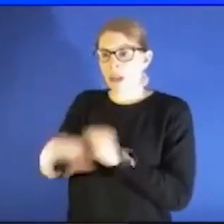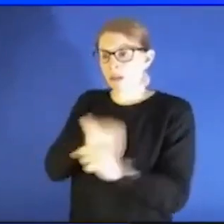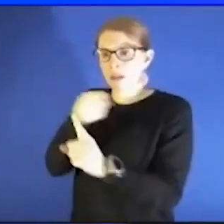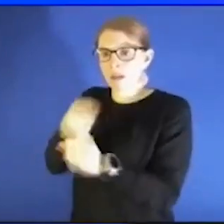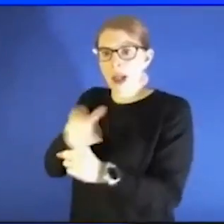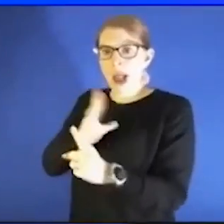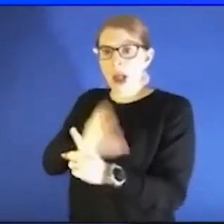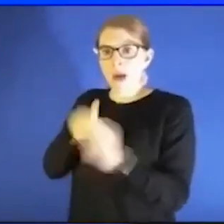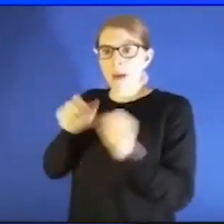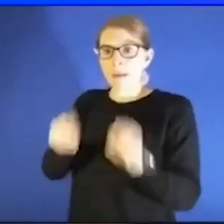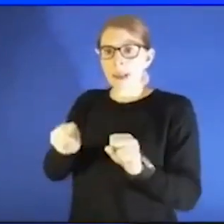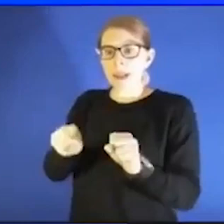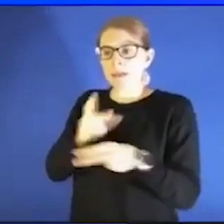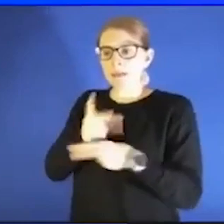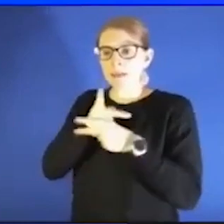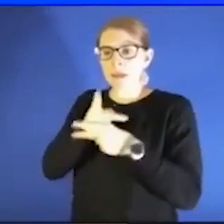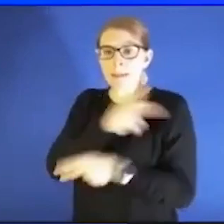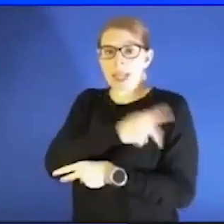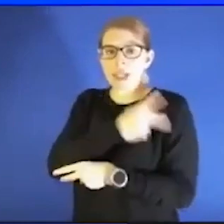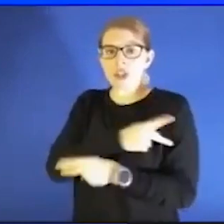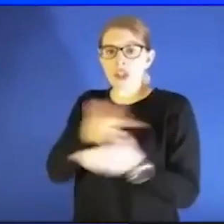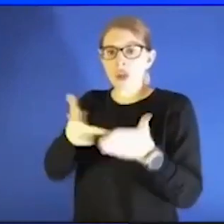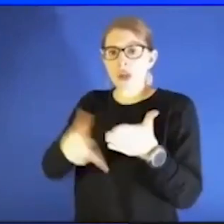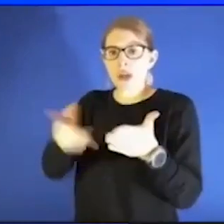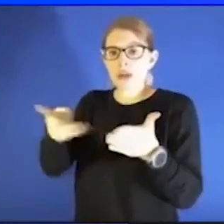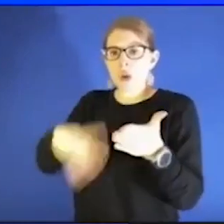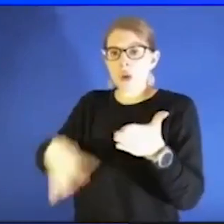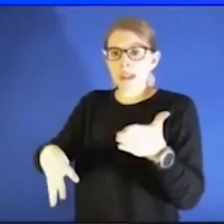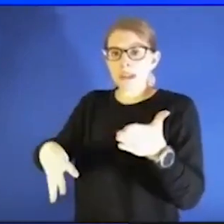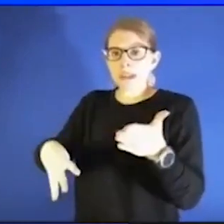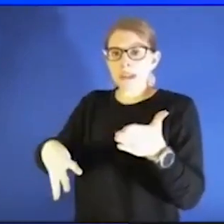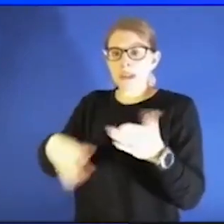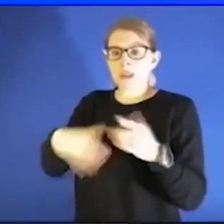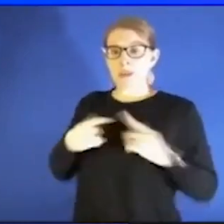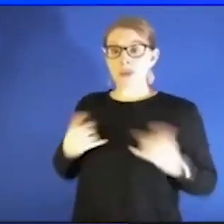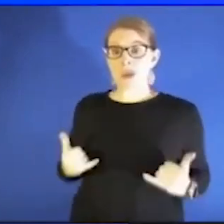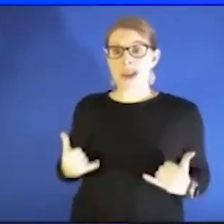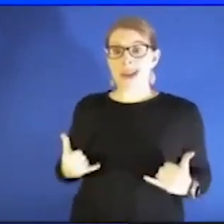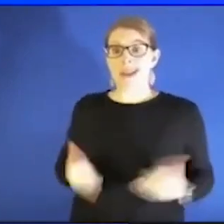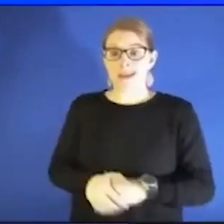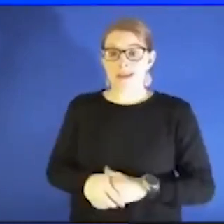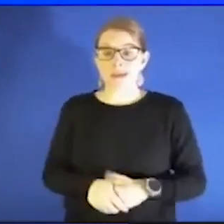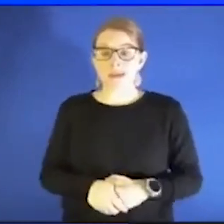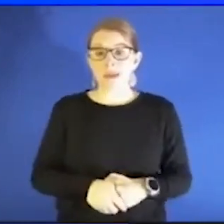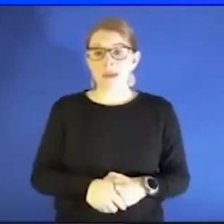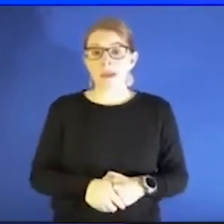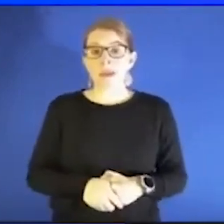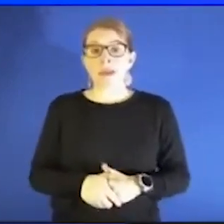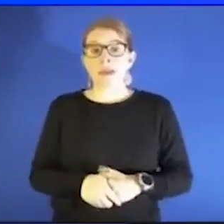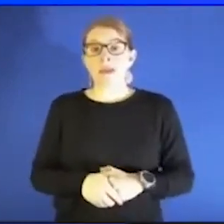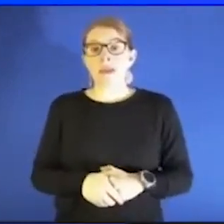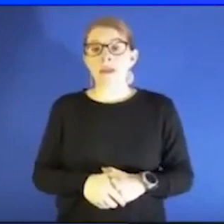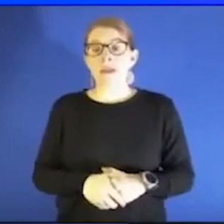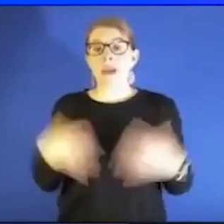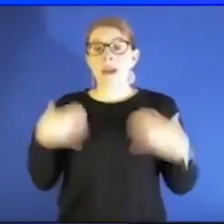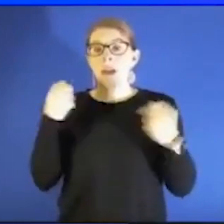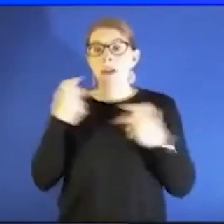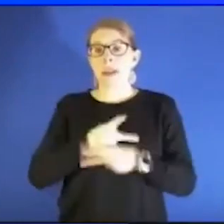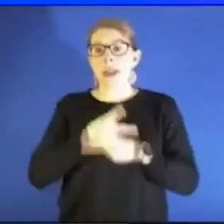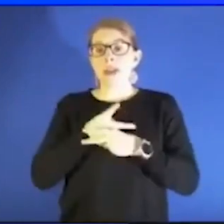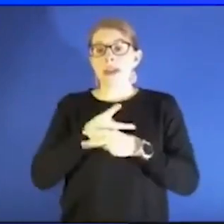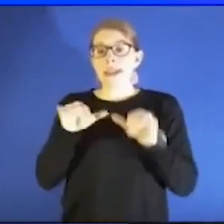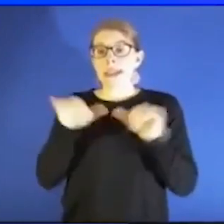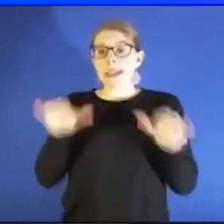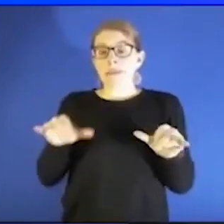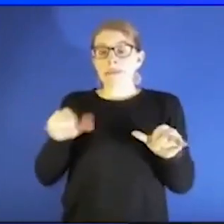of patients 3 to 4 weeks from now. And so we see that the healthcare system is strained, and the